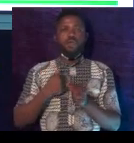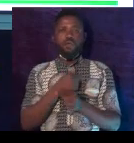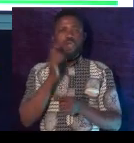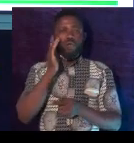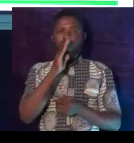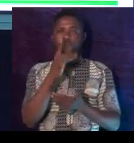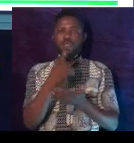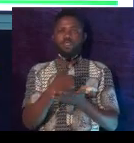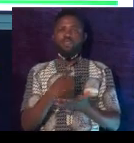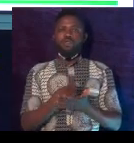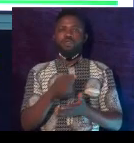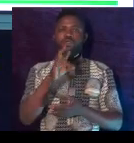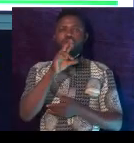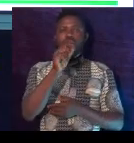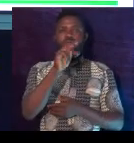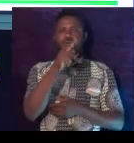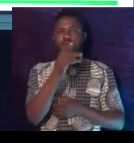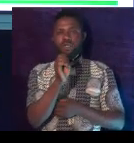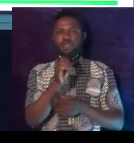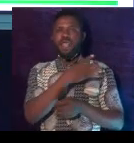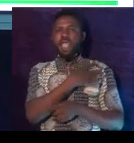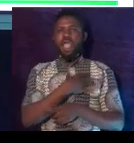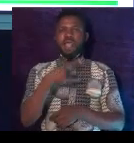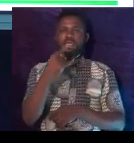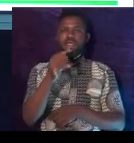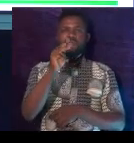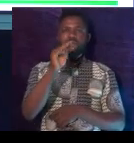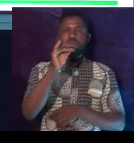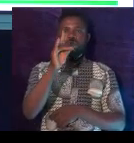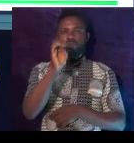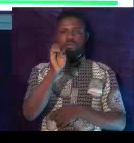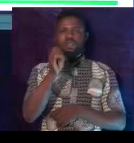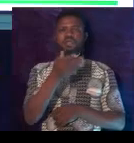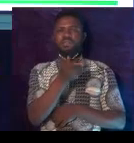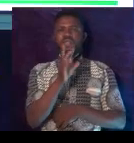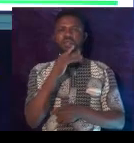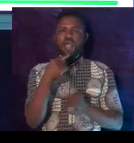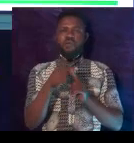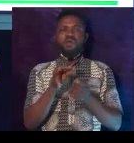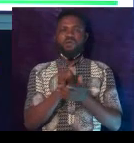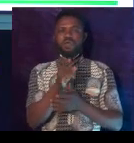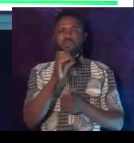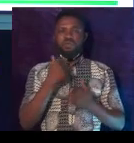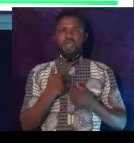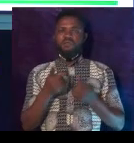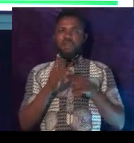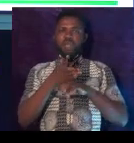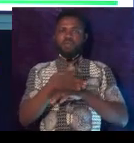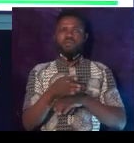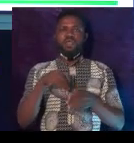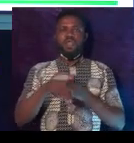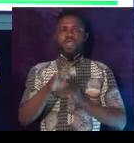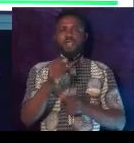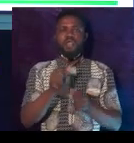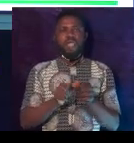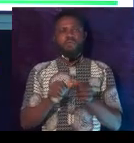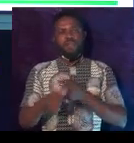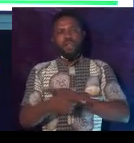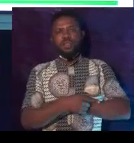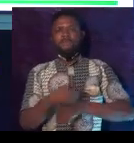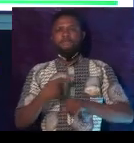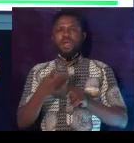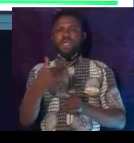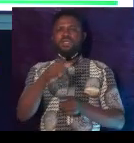Specifically, we will be discussing the range and the mode. I'm sure these are words that you have come across in your daily